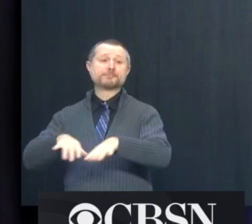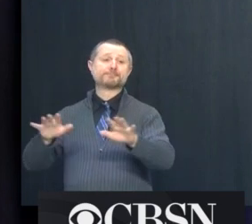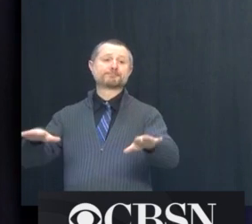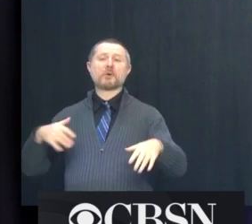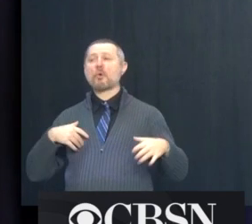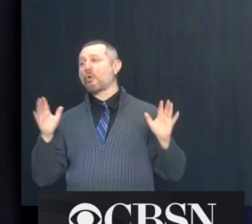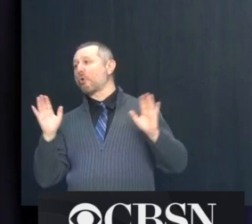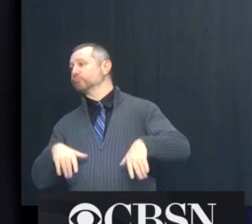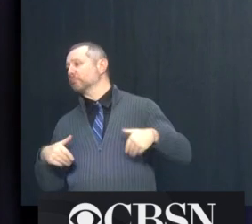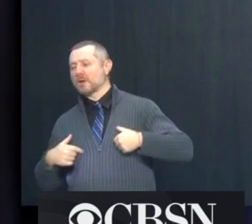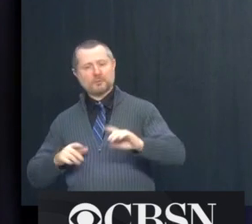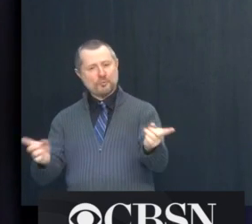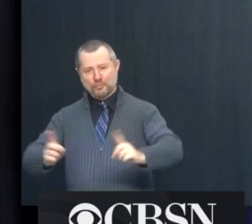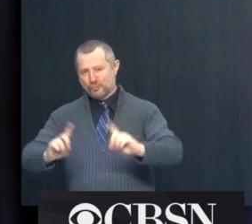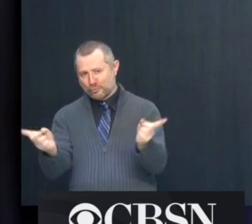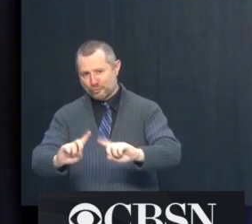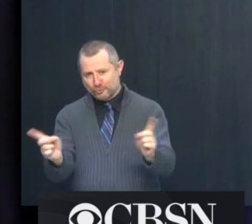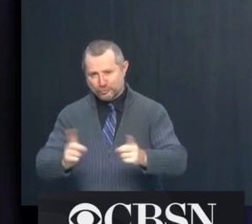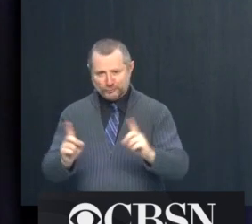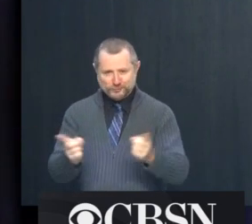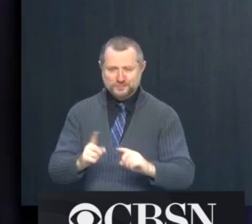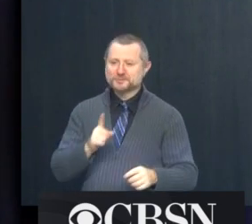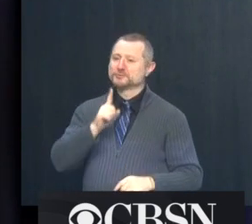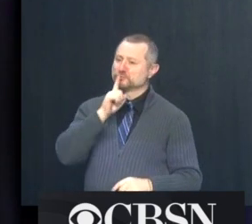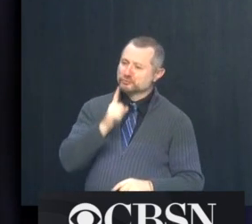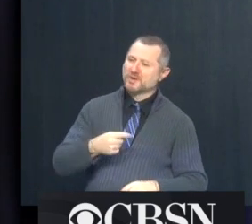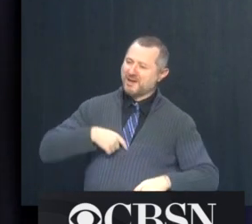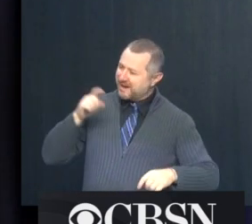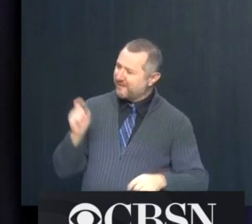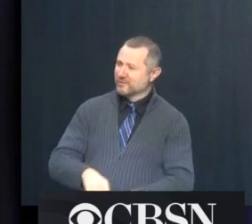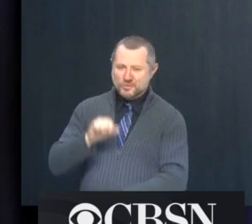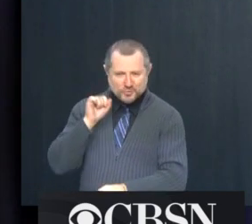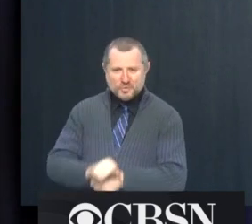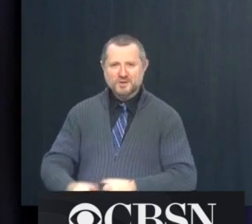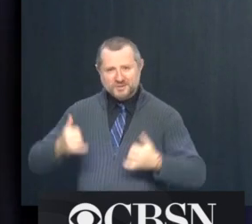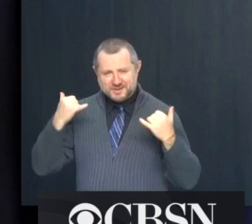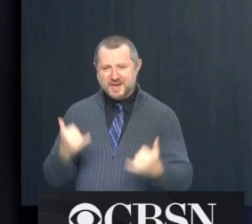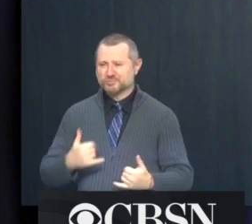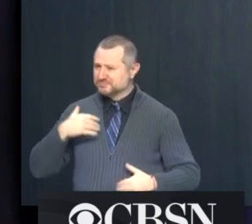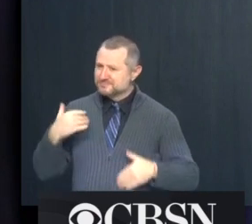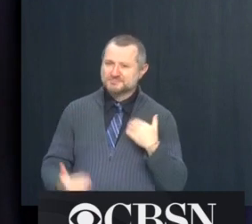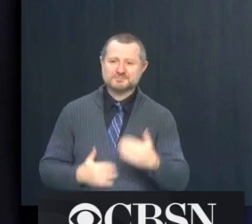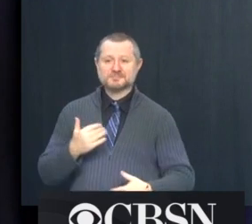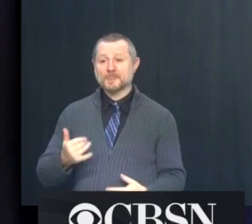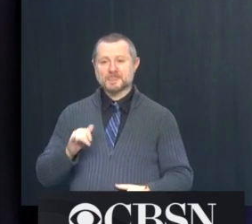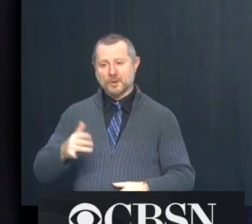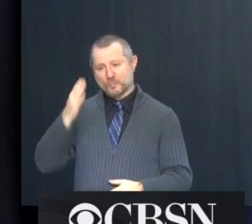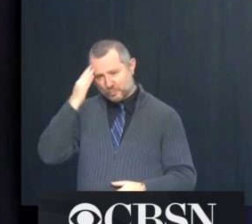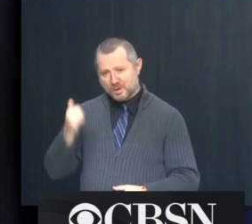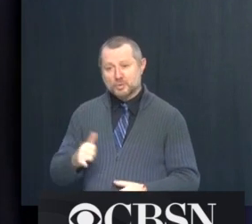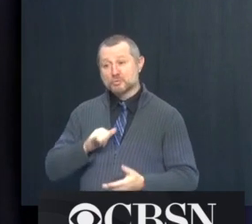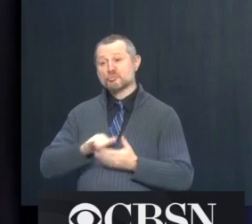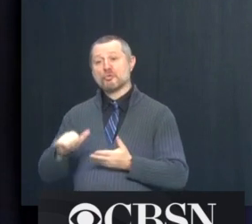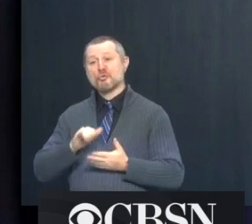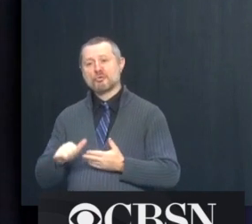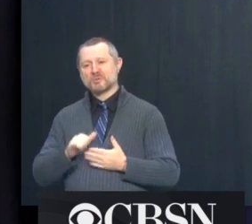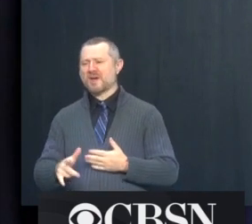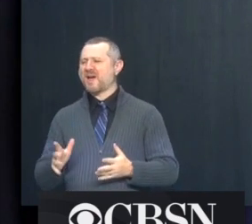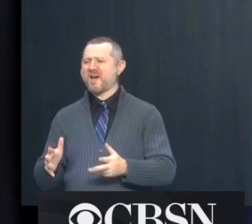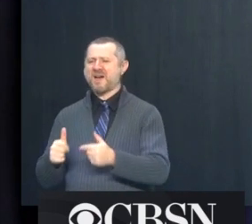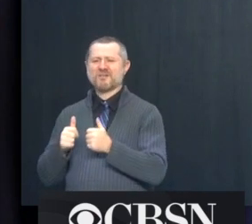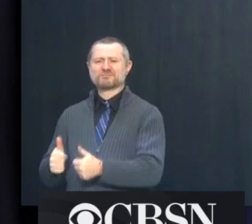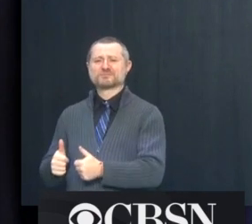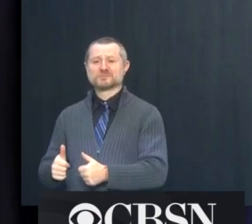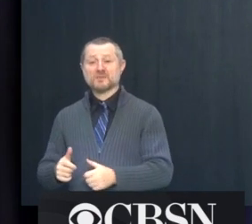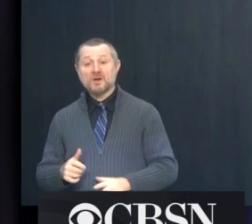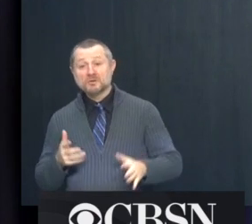It is a function of action, and that's been the difference between the New York strategy and the national strategy from